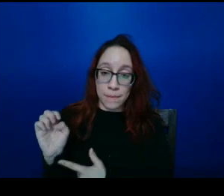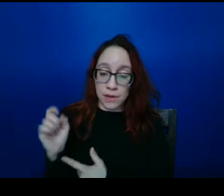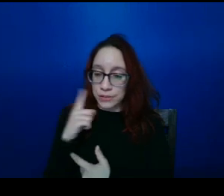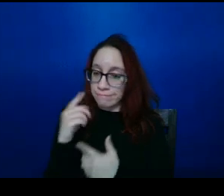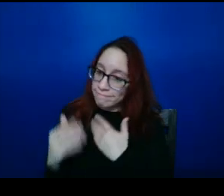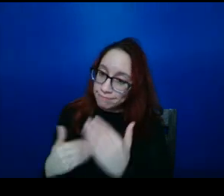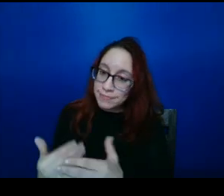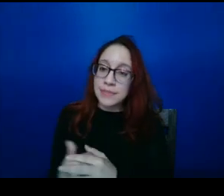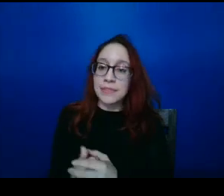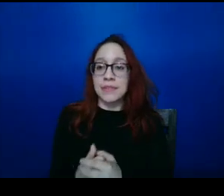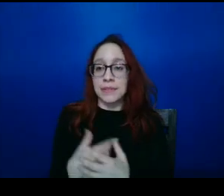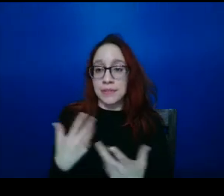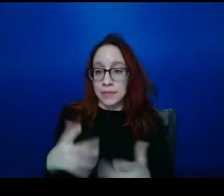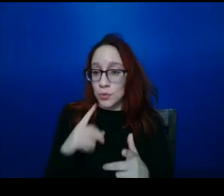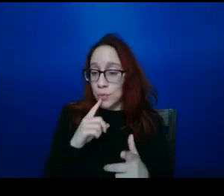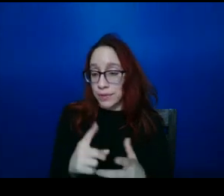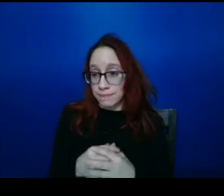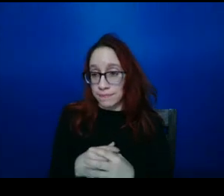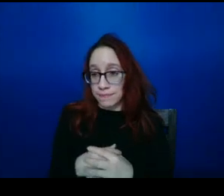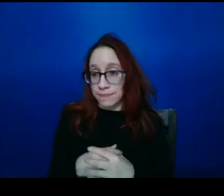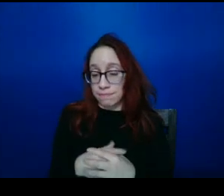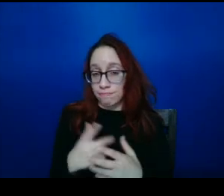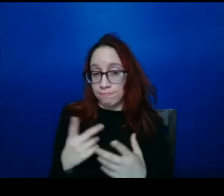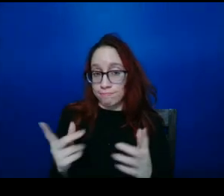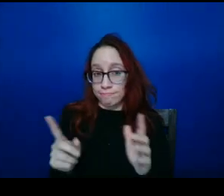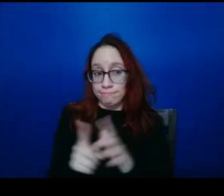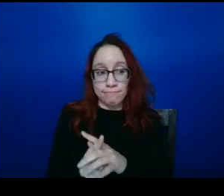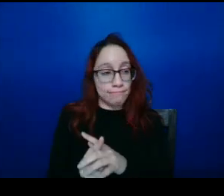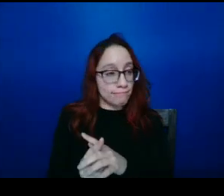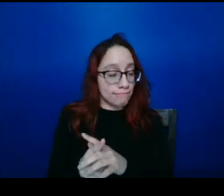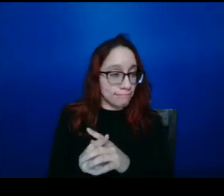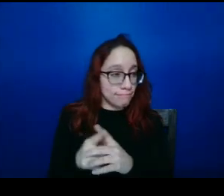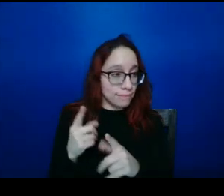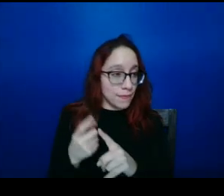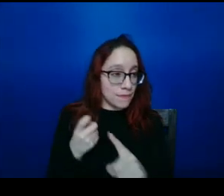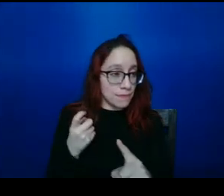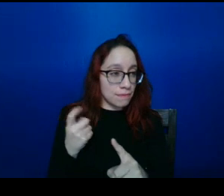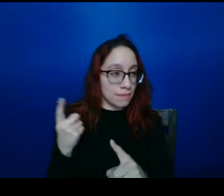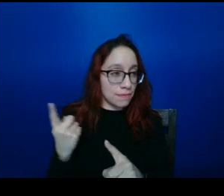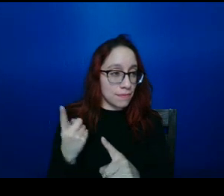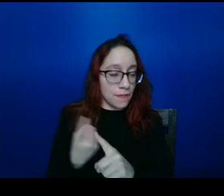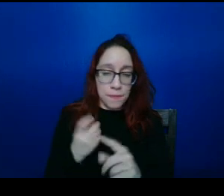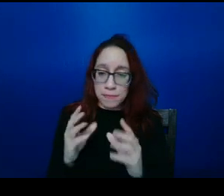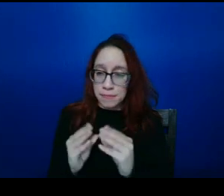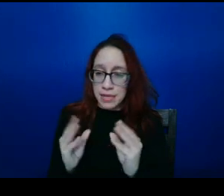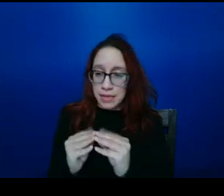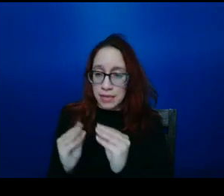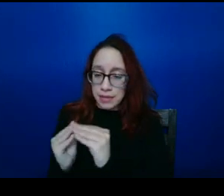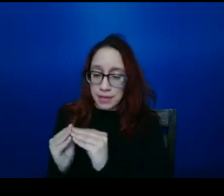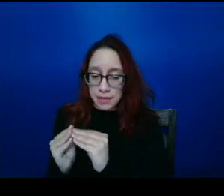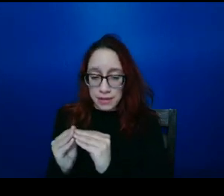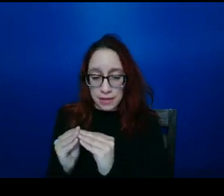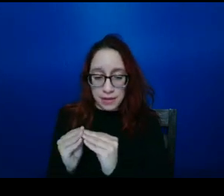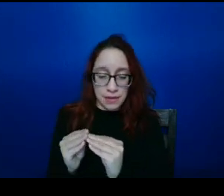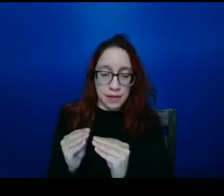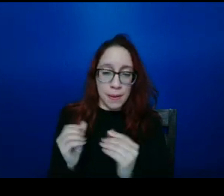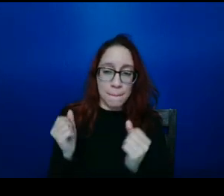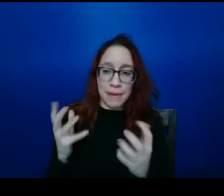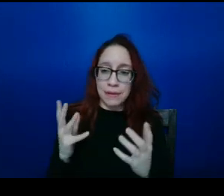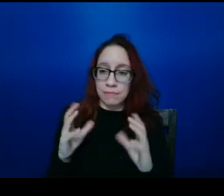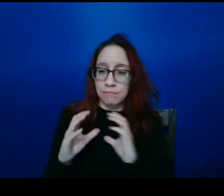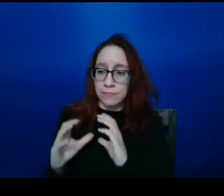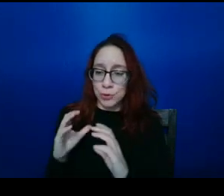done. This is something that came about from some meetings that I had and many